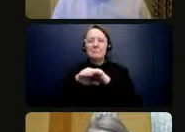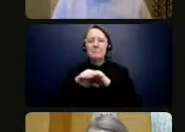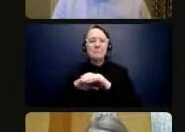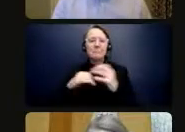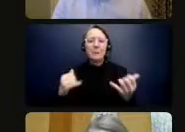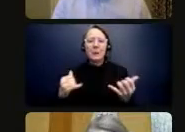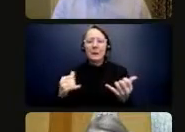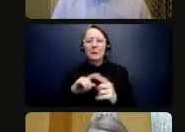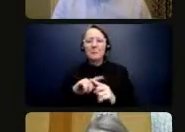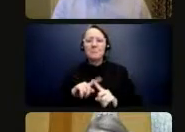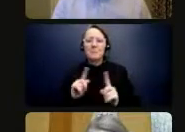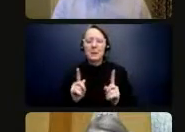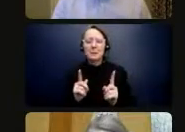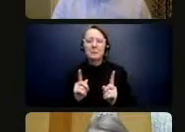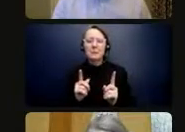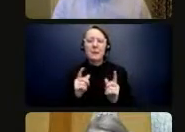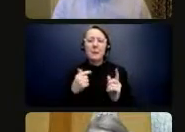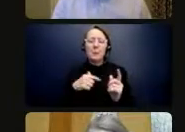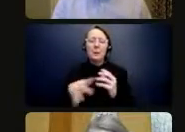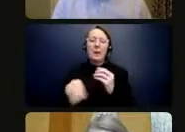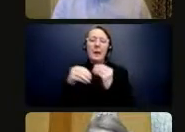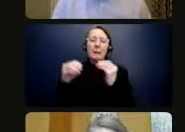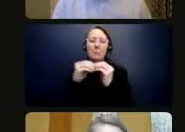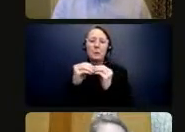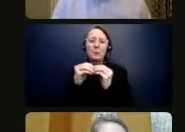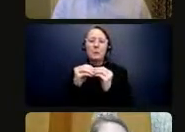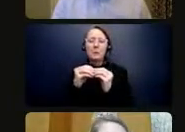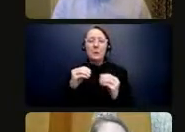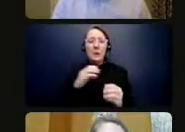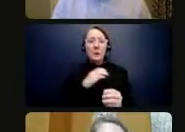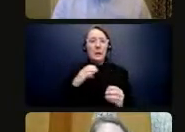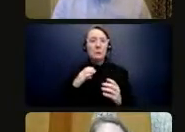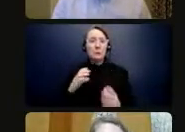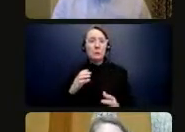but could always be more, of course. Councillor Phillips.